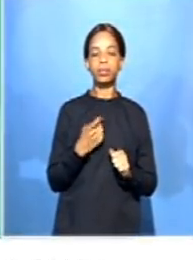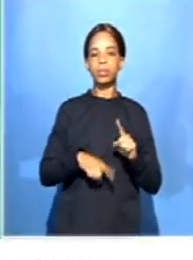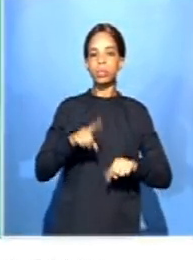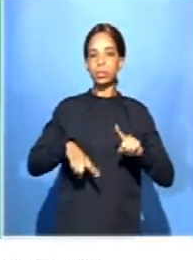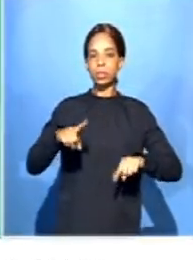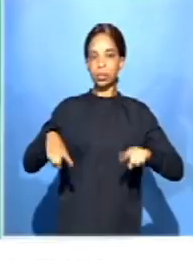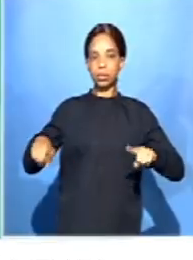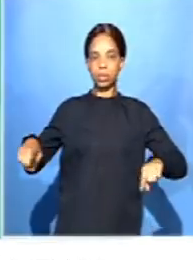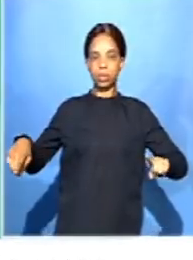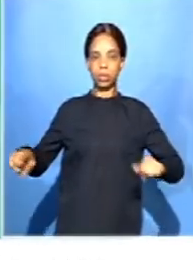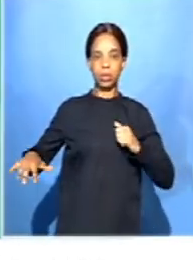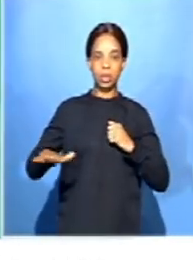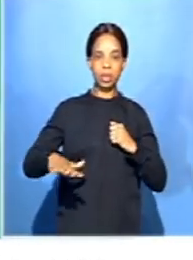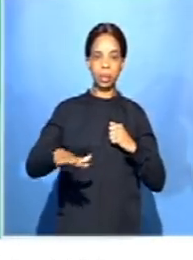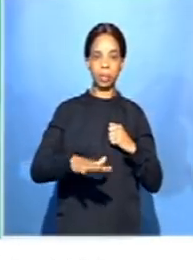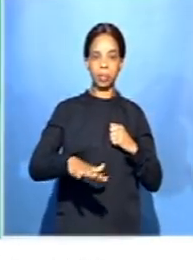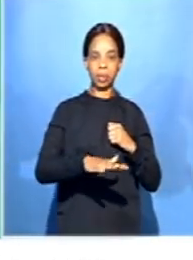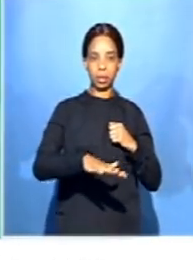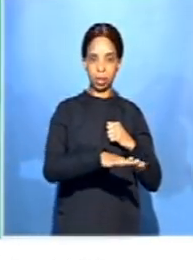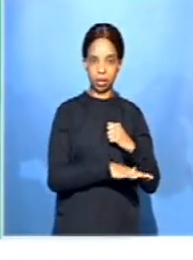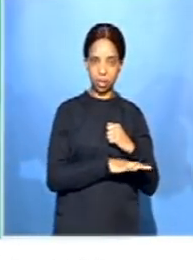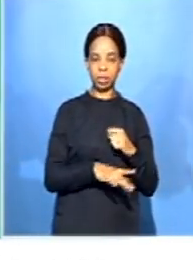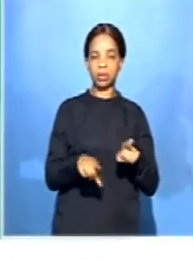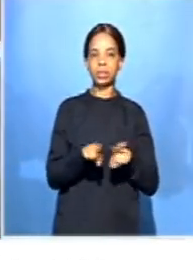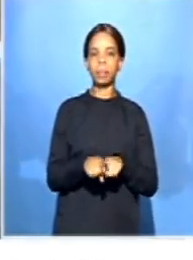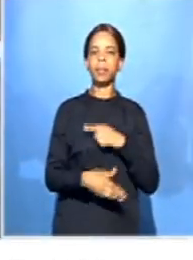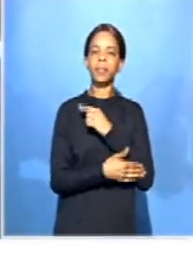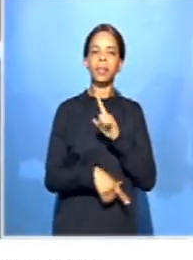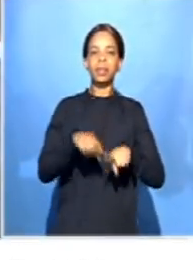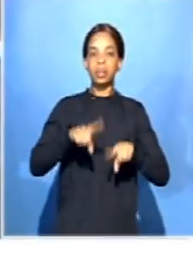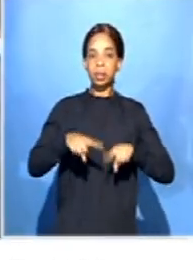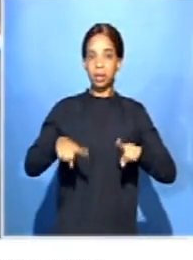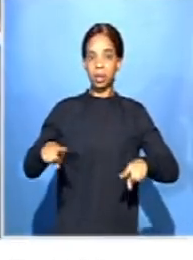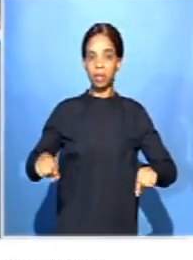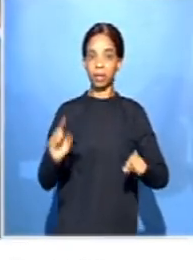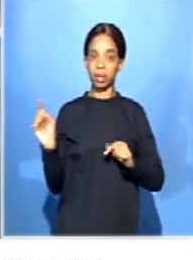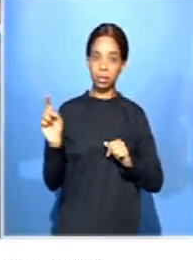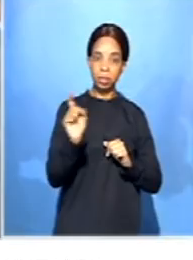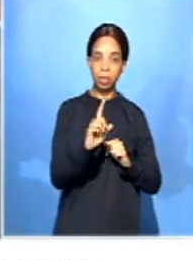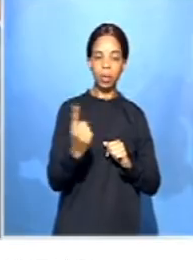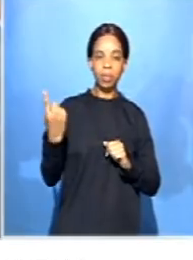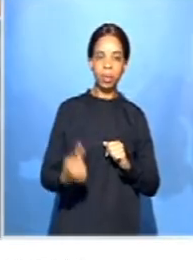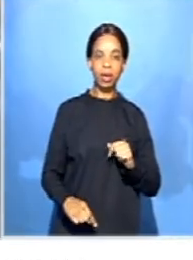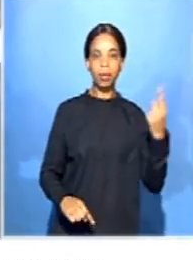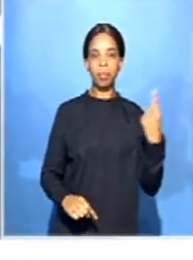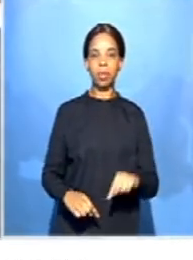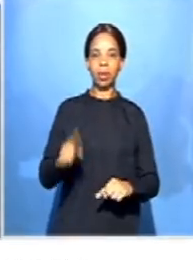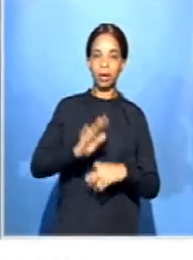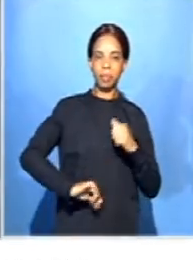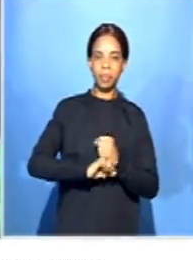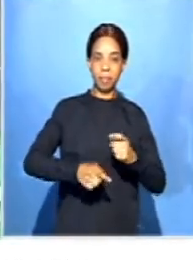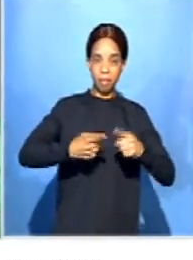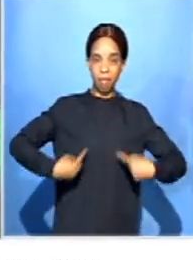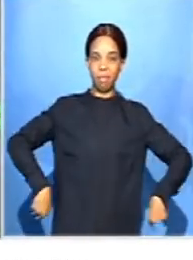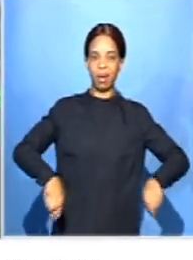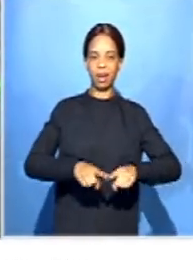a farologaneng ko mafatsheng a farologaneng ba ba tlileng go lela le rona mo South Africa